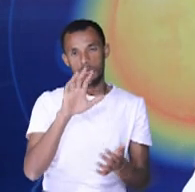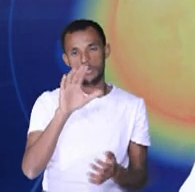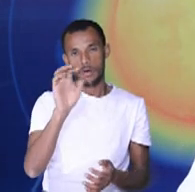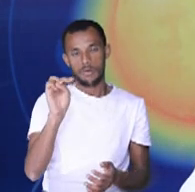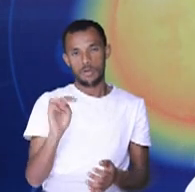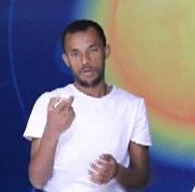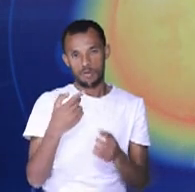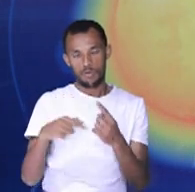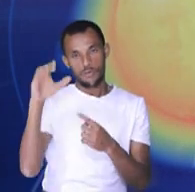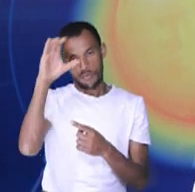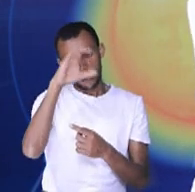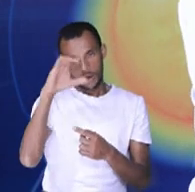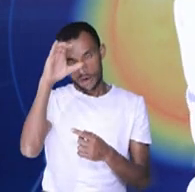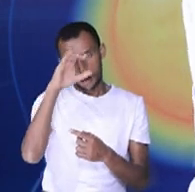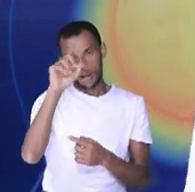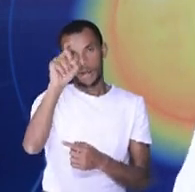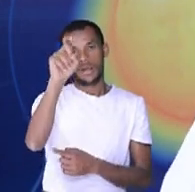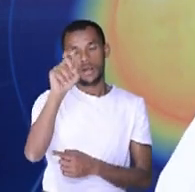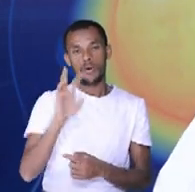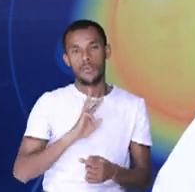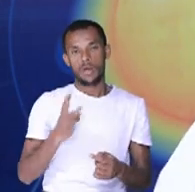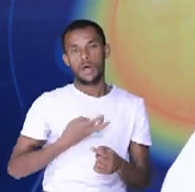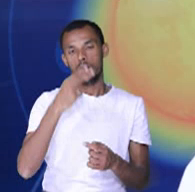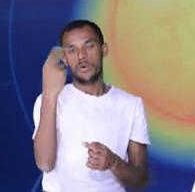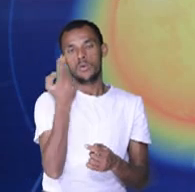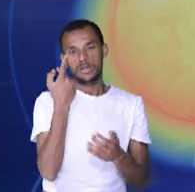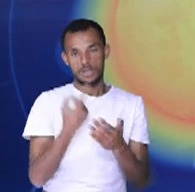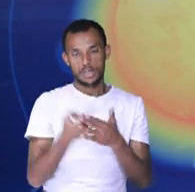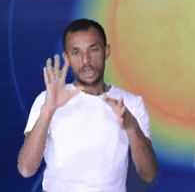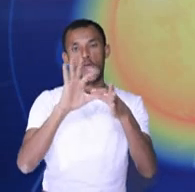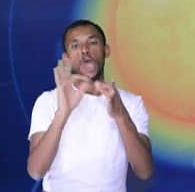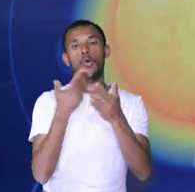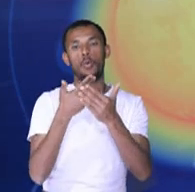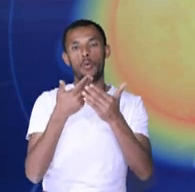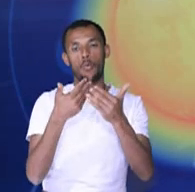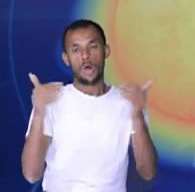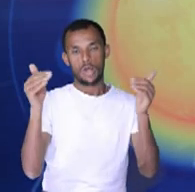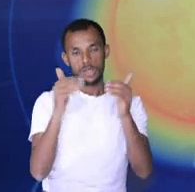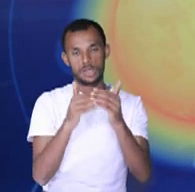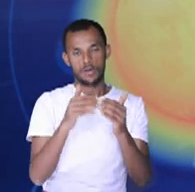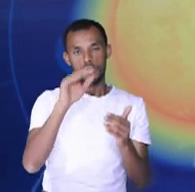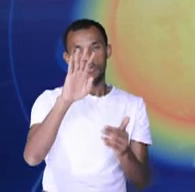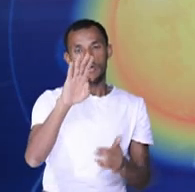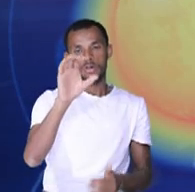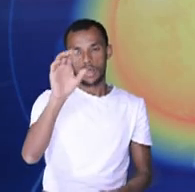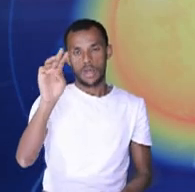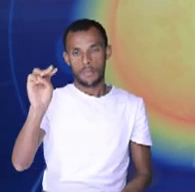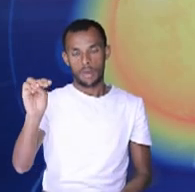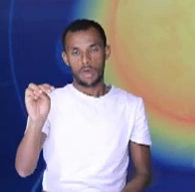to find X, this X, we can use this equation. That's 4